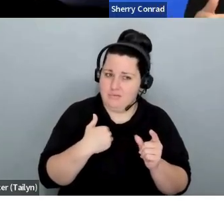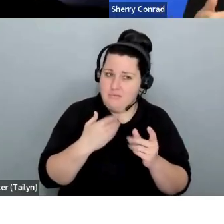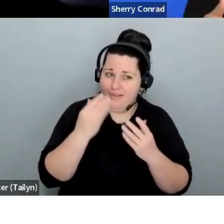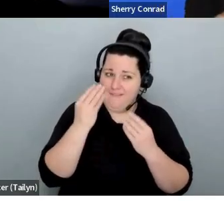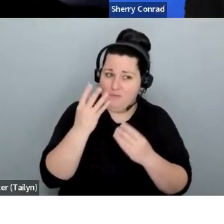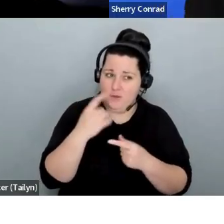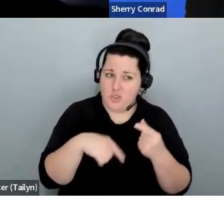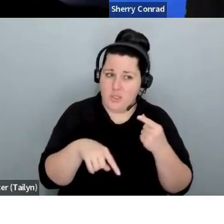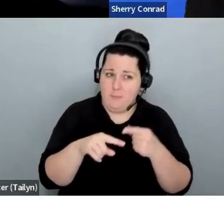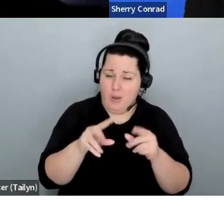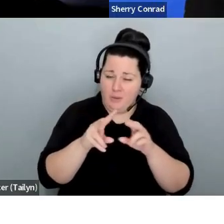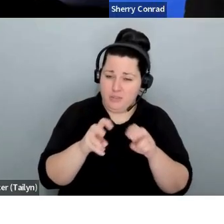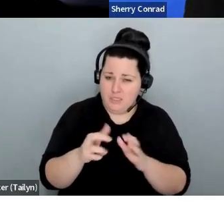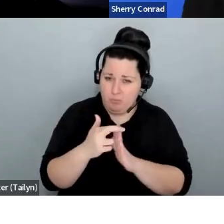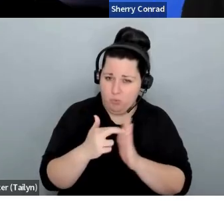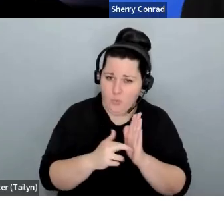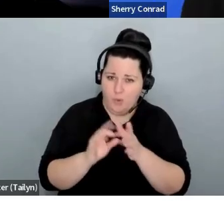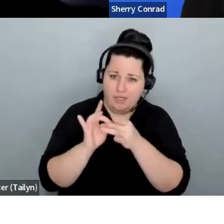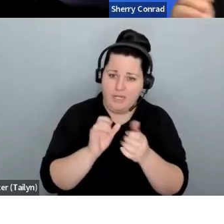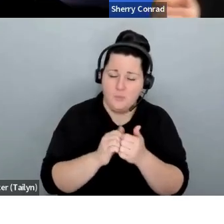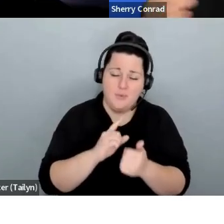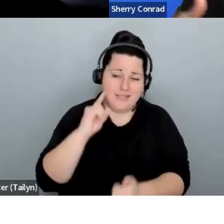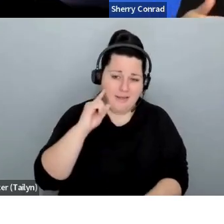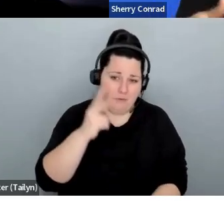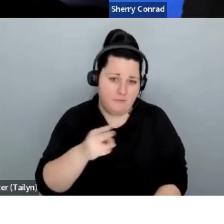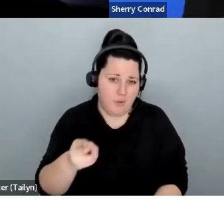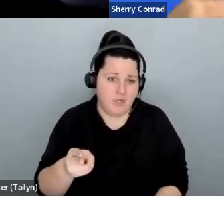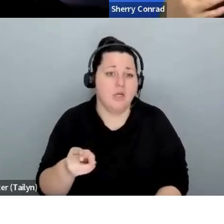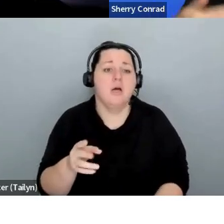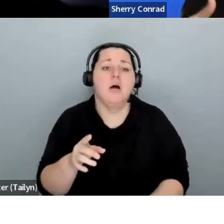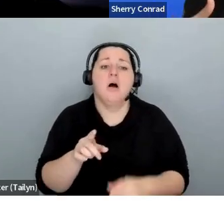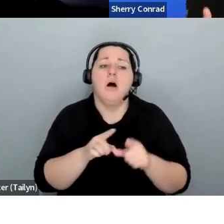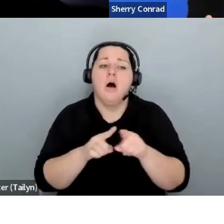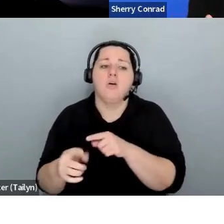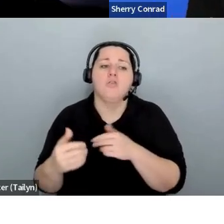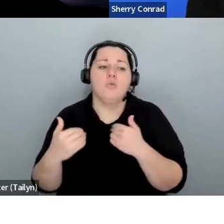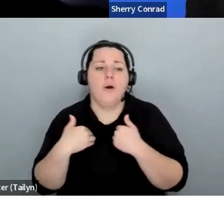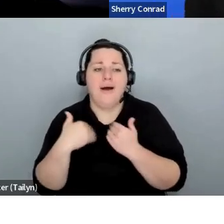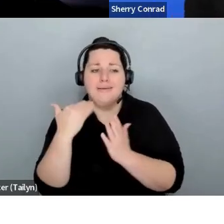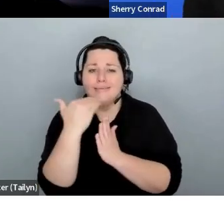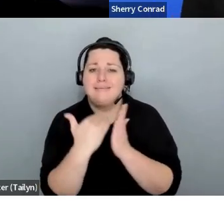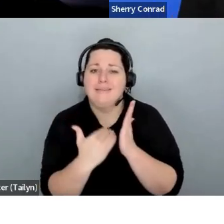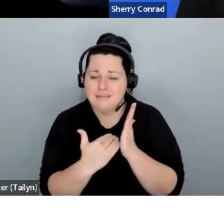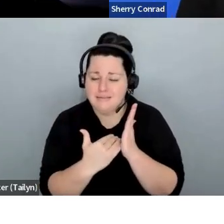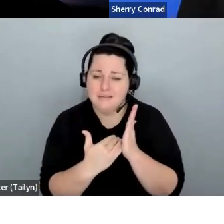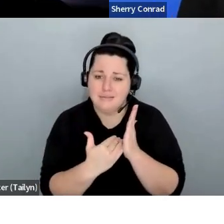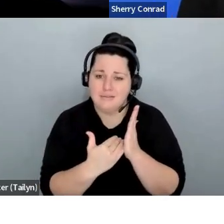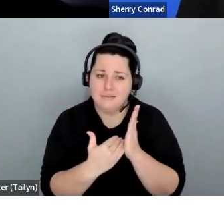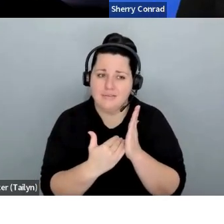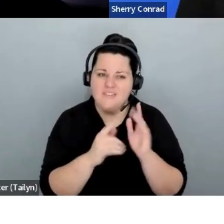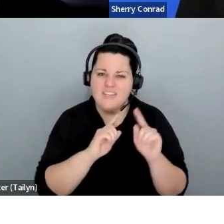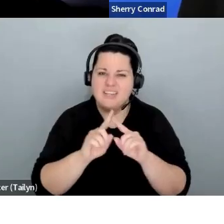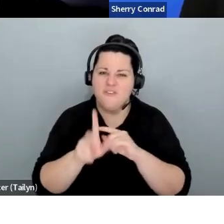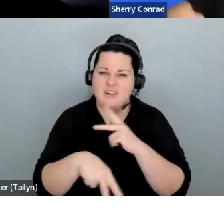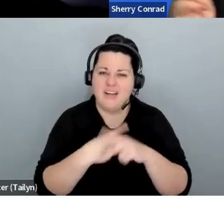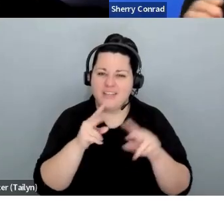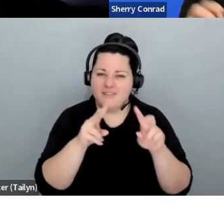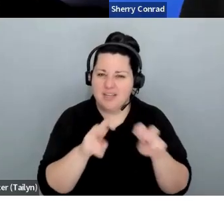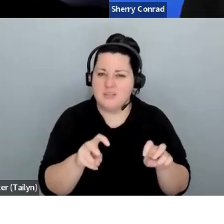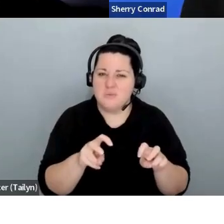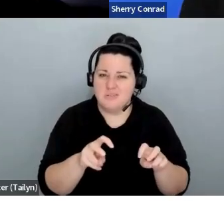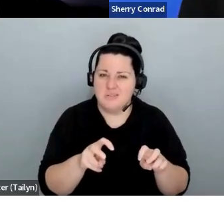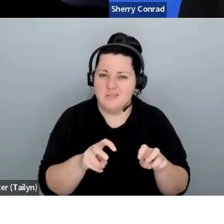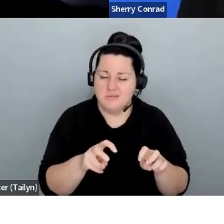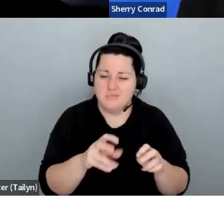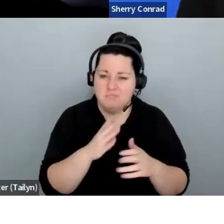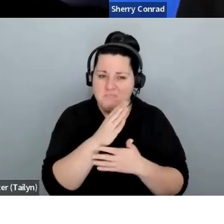information about the assessment rule related to deaf, hard of hearing, but it also has lists of assessments that can be conducted for each